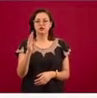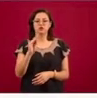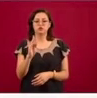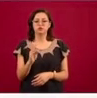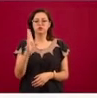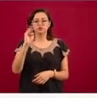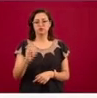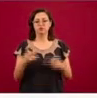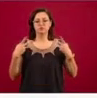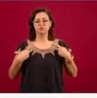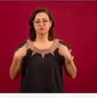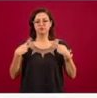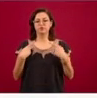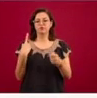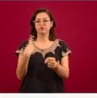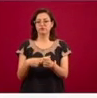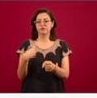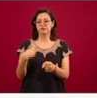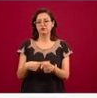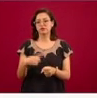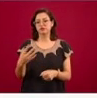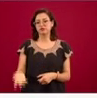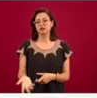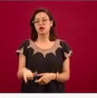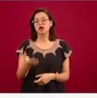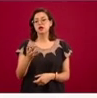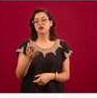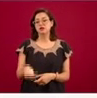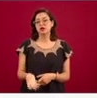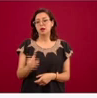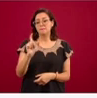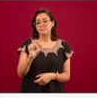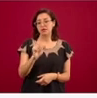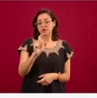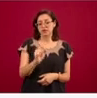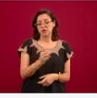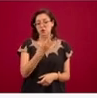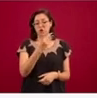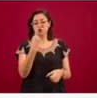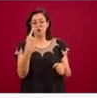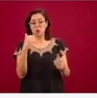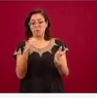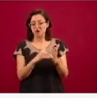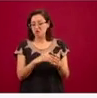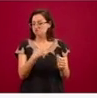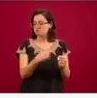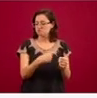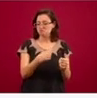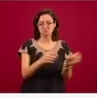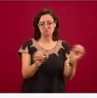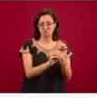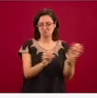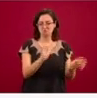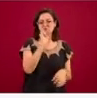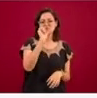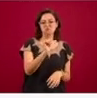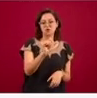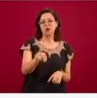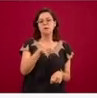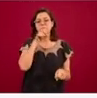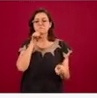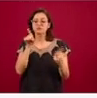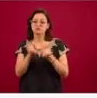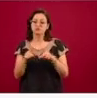have, to this day, 5,399 cases. We have more than